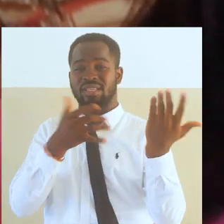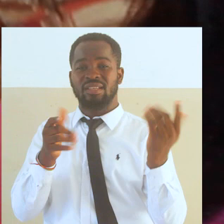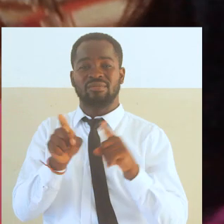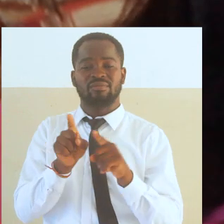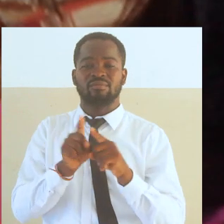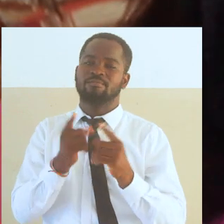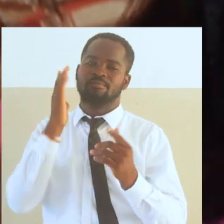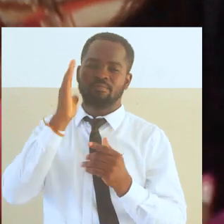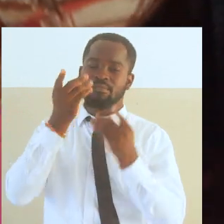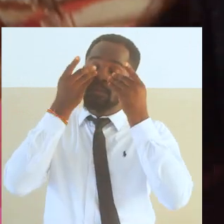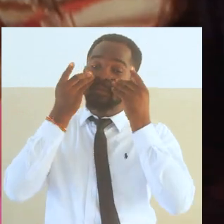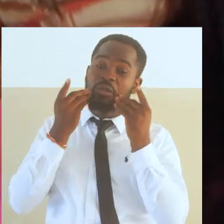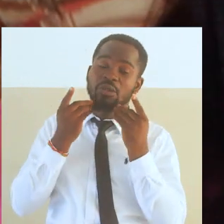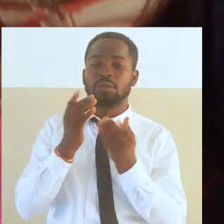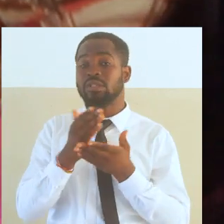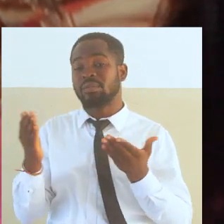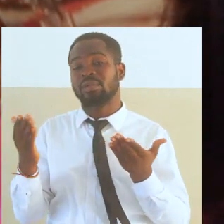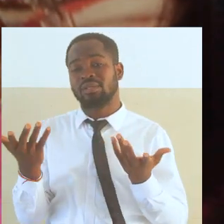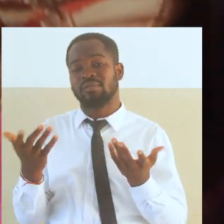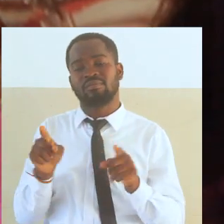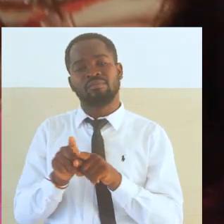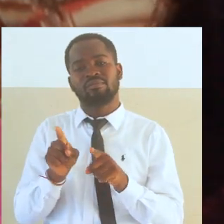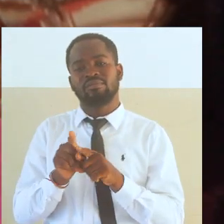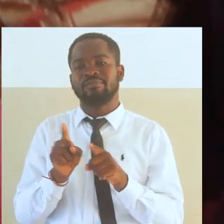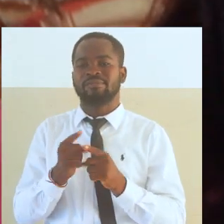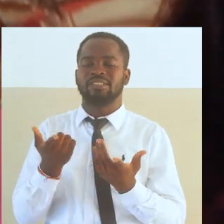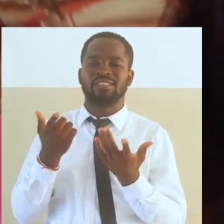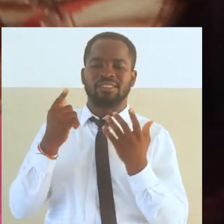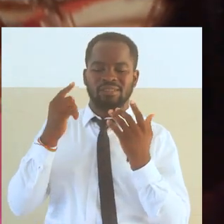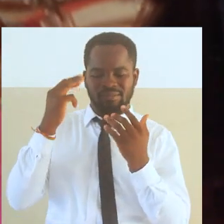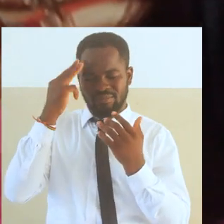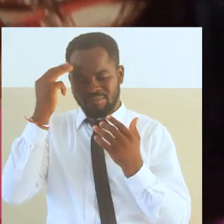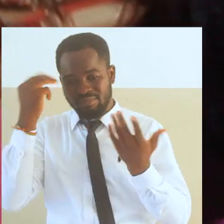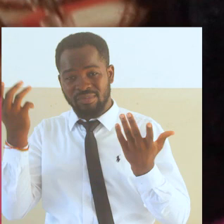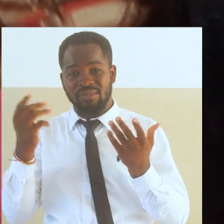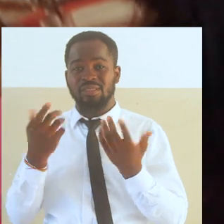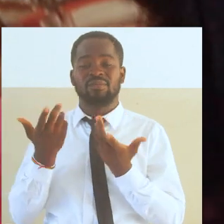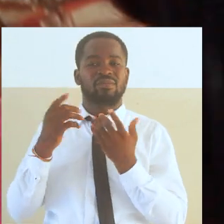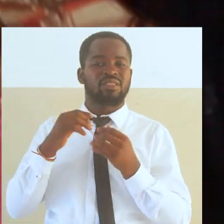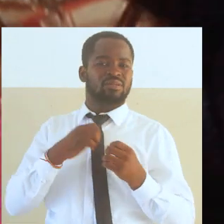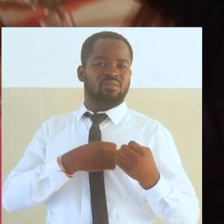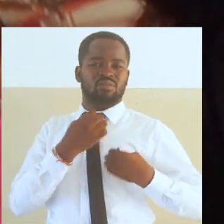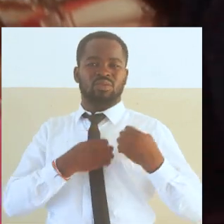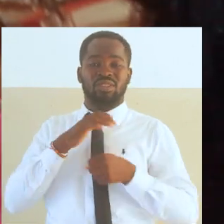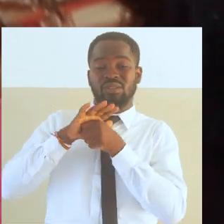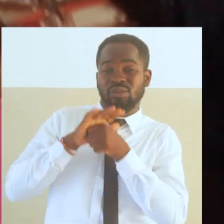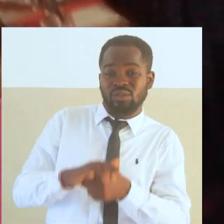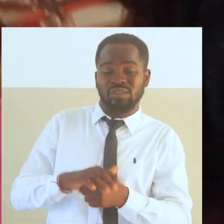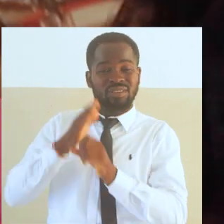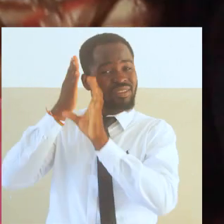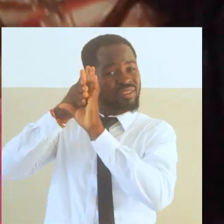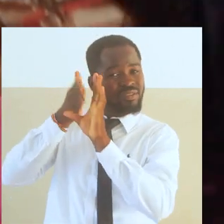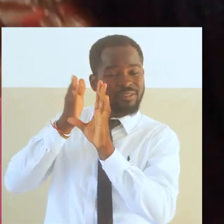that you would be disgraced or something, and the misery and then the emotional stress, the